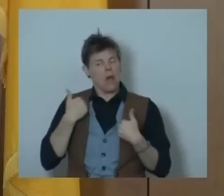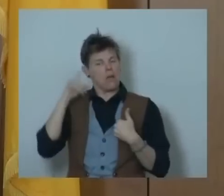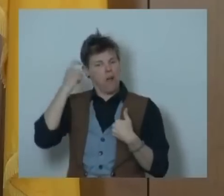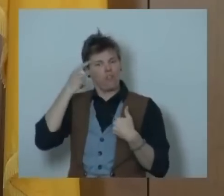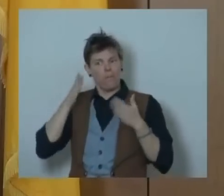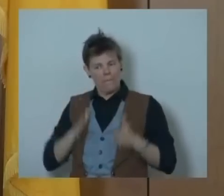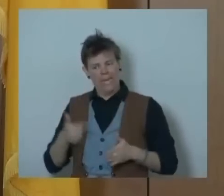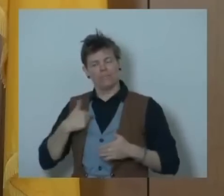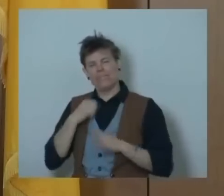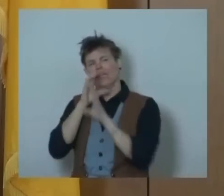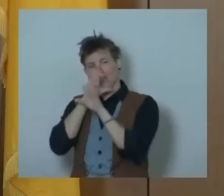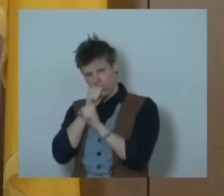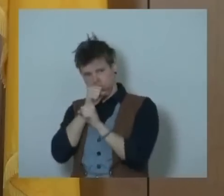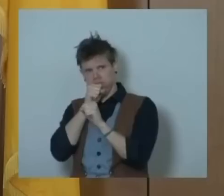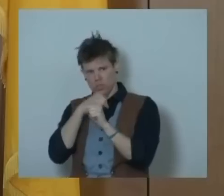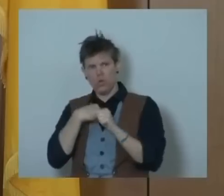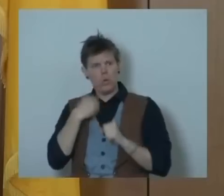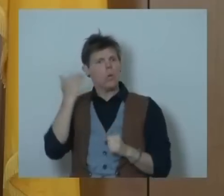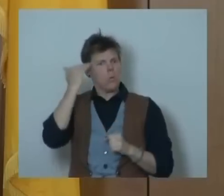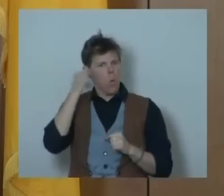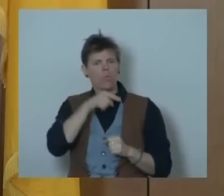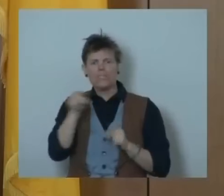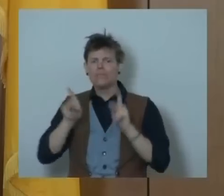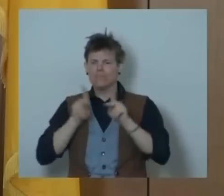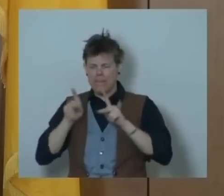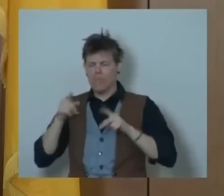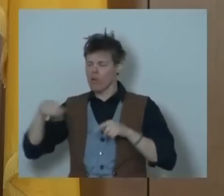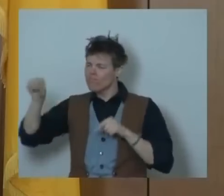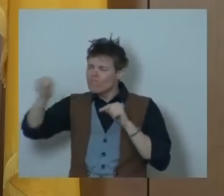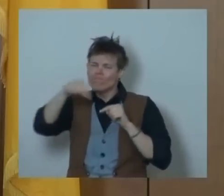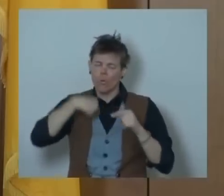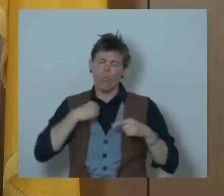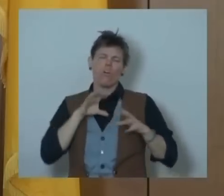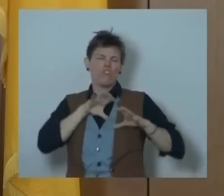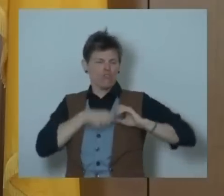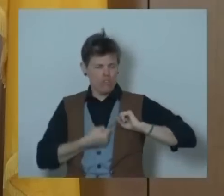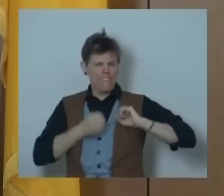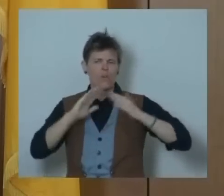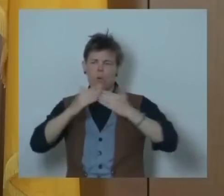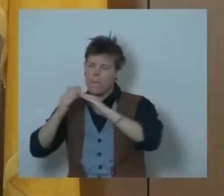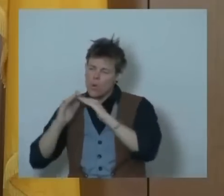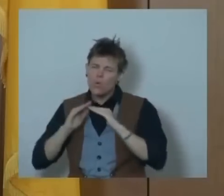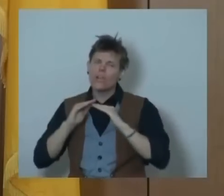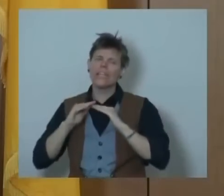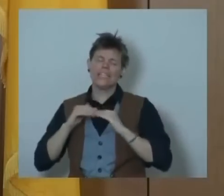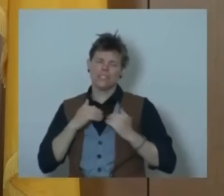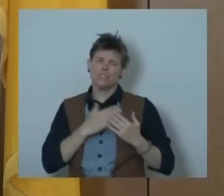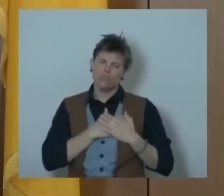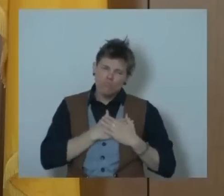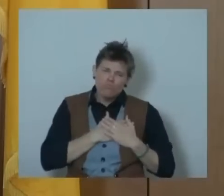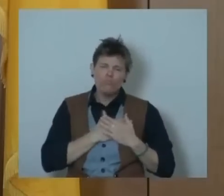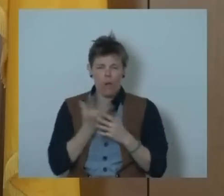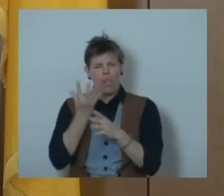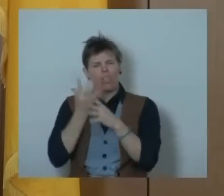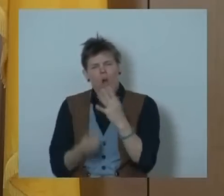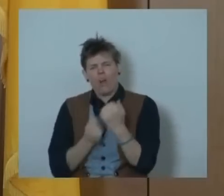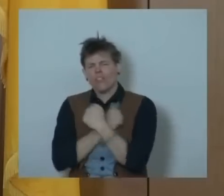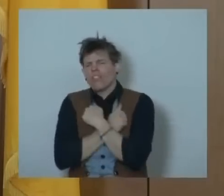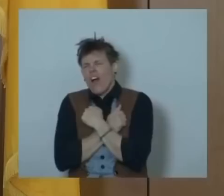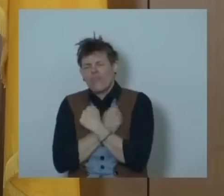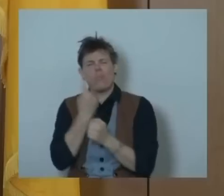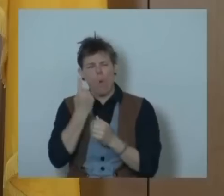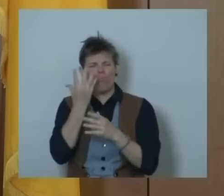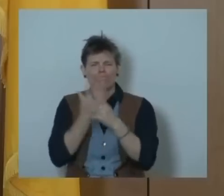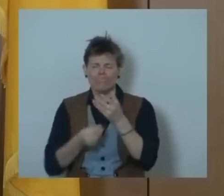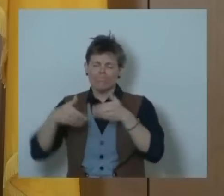to know that we mourn with you. It is incredibly hurtful to know that we lose anyone in this state to